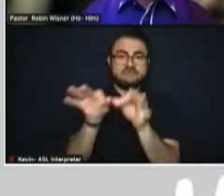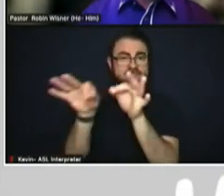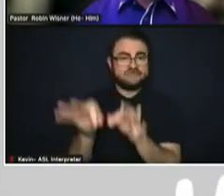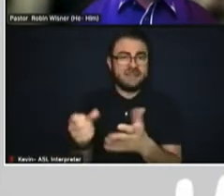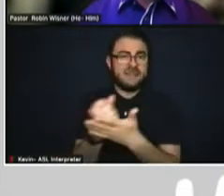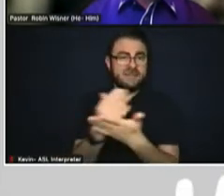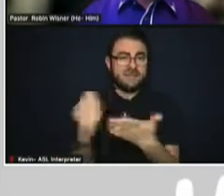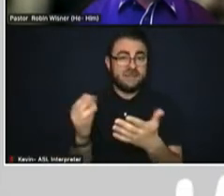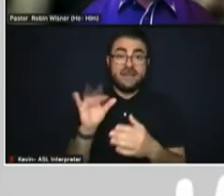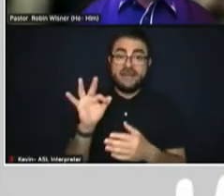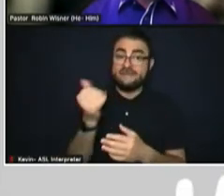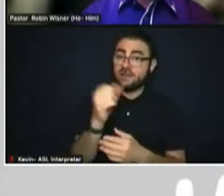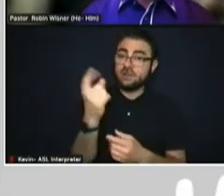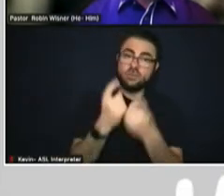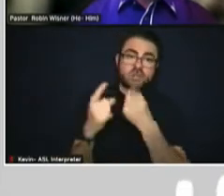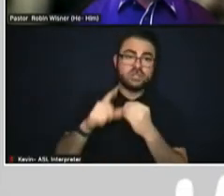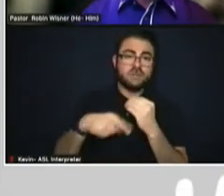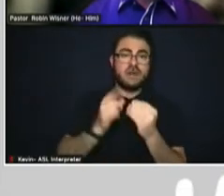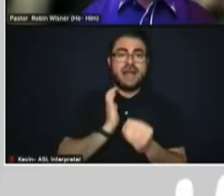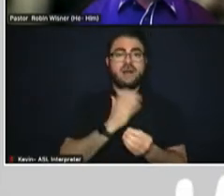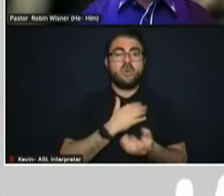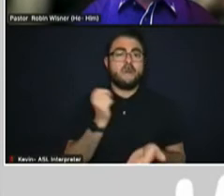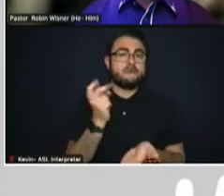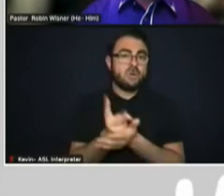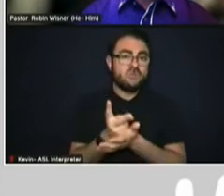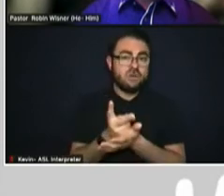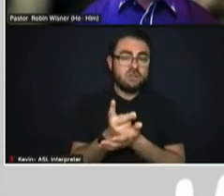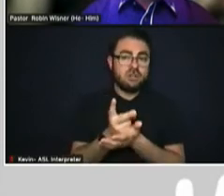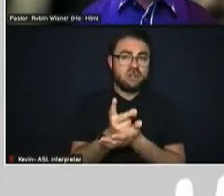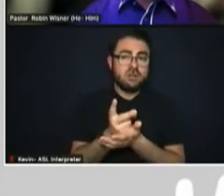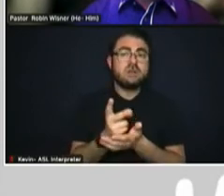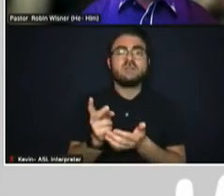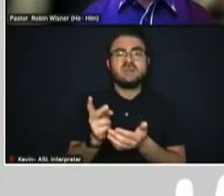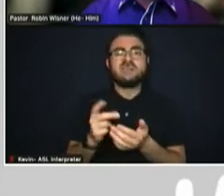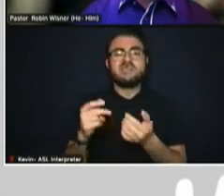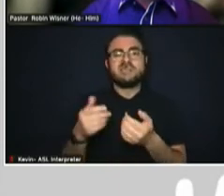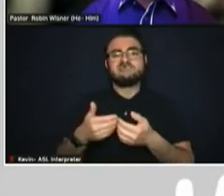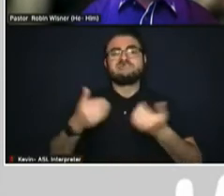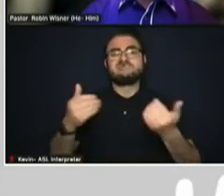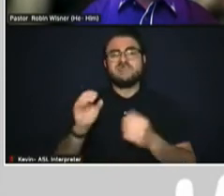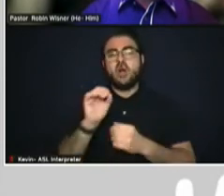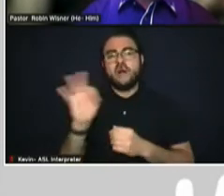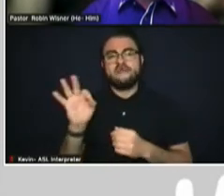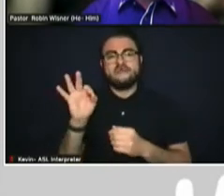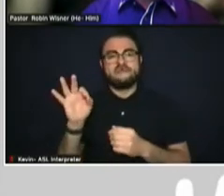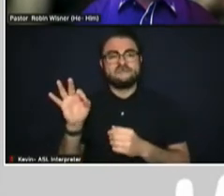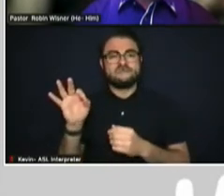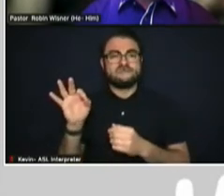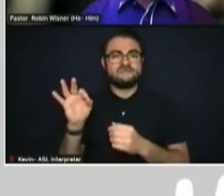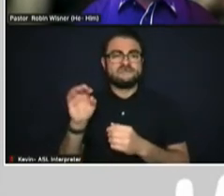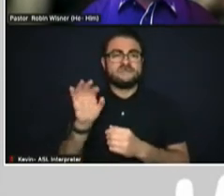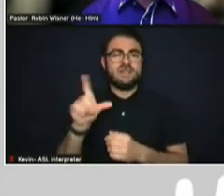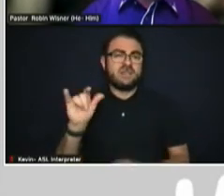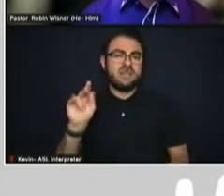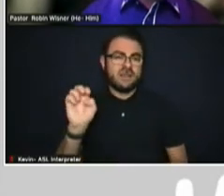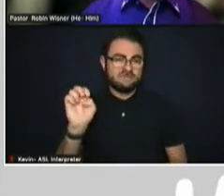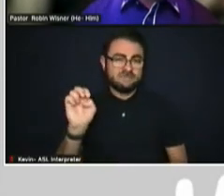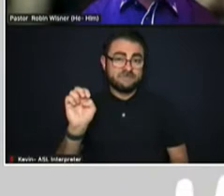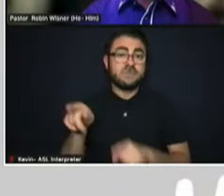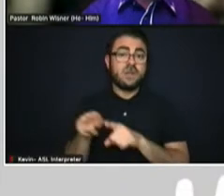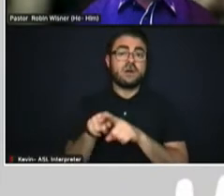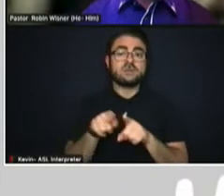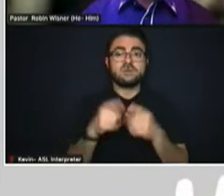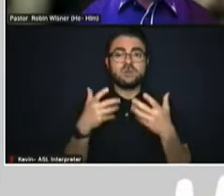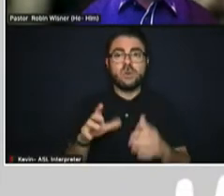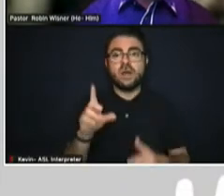approval, or answer them offline. But, you know, in the interest of time, and you know, Dr. Haynes giving up his time